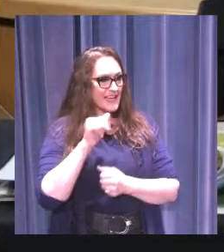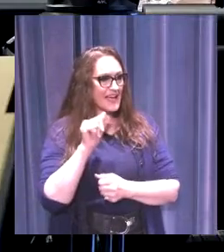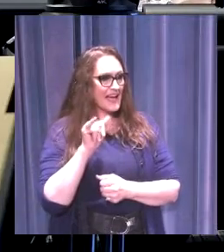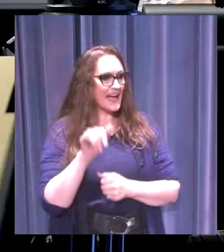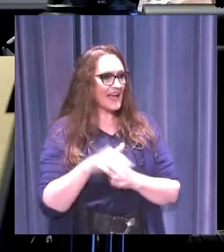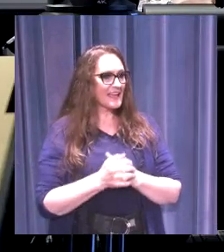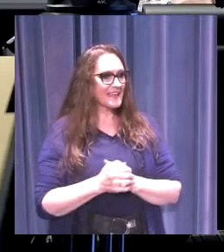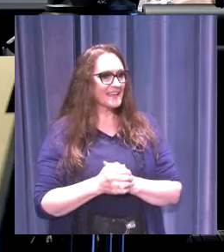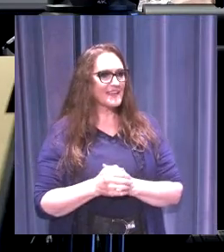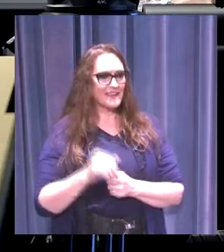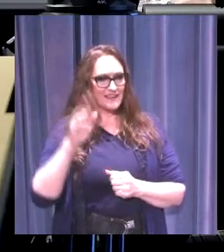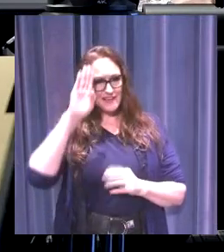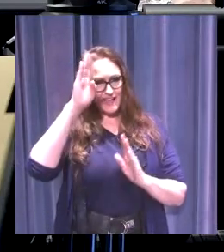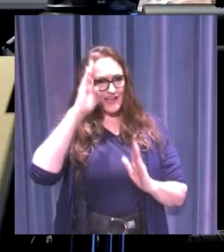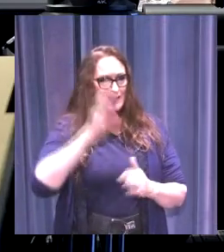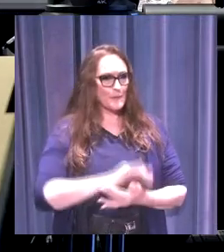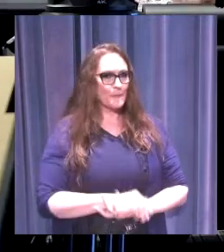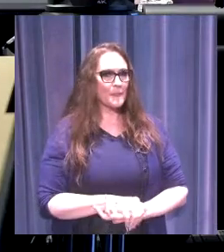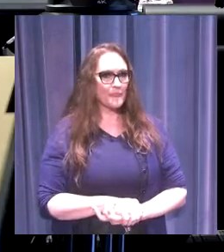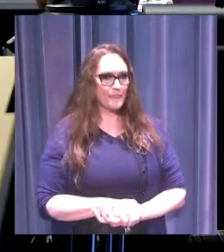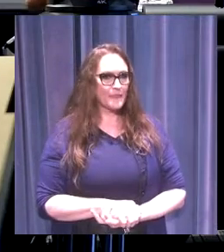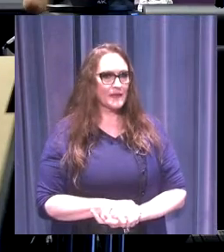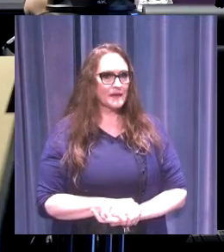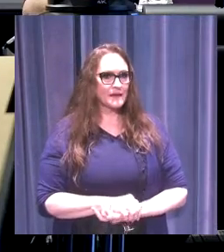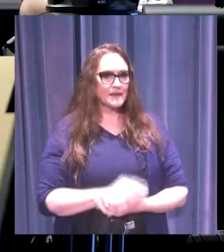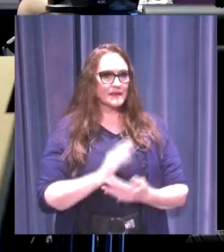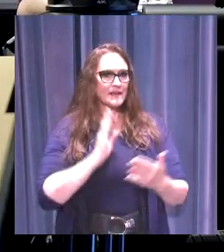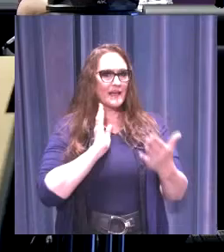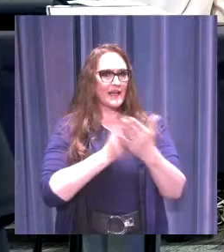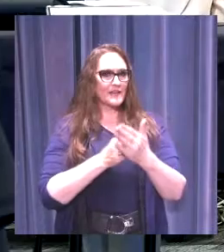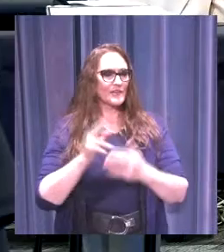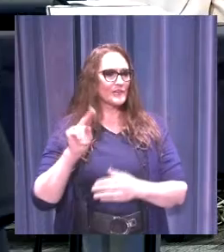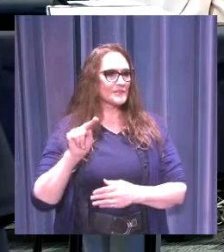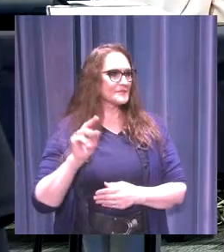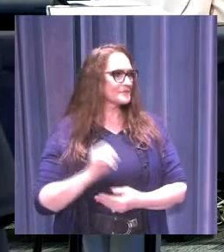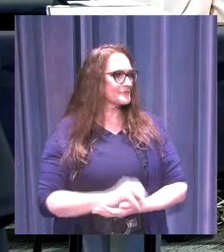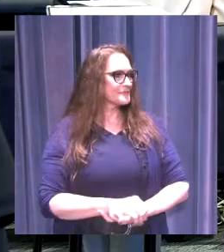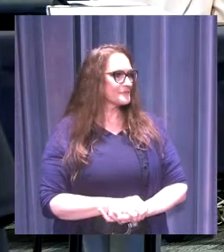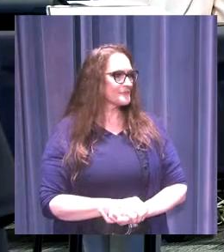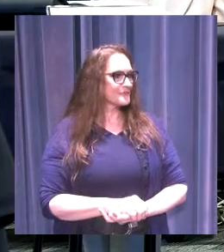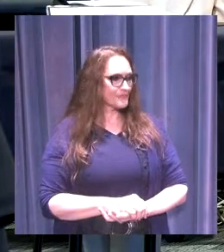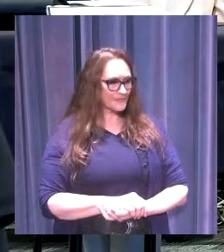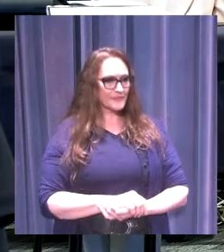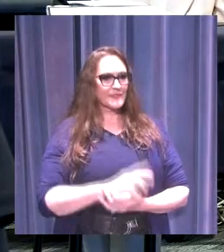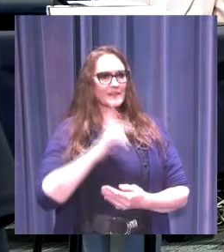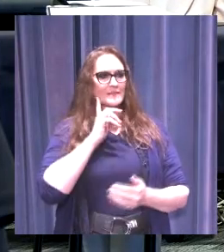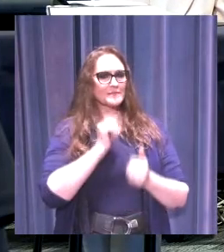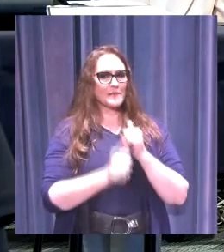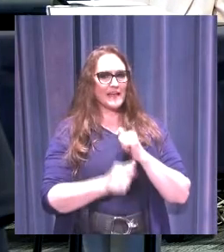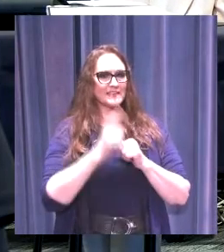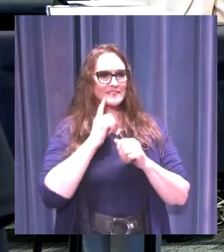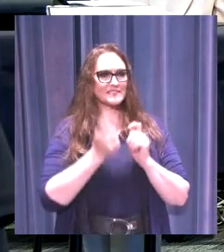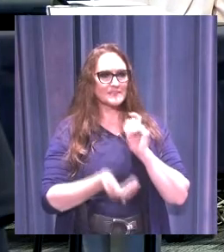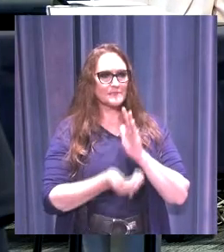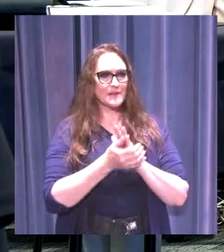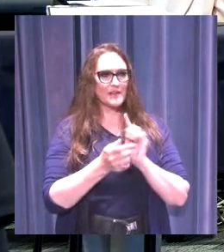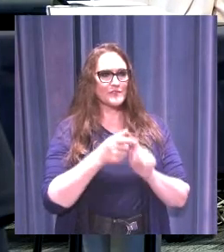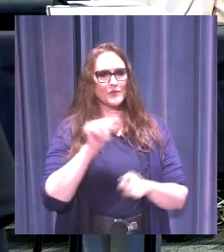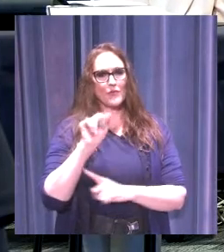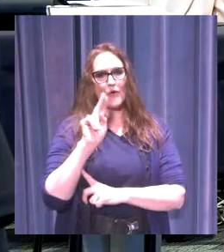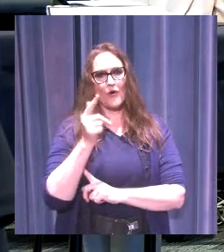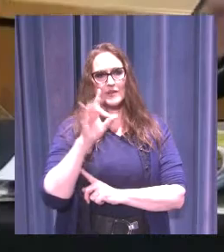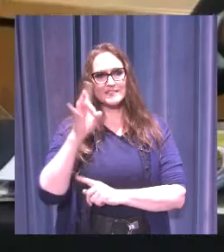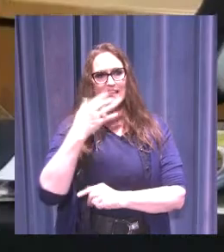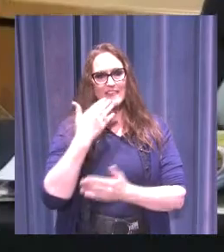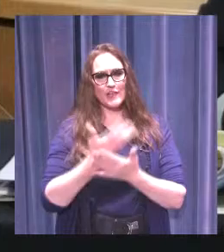aye. Aye. Aye. All those opposed, nay. The ayes have it. It has been amended to the 8th of August. Thank you very